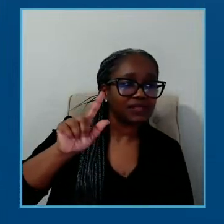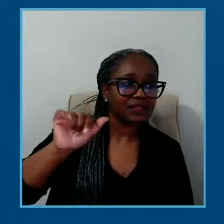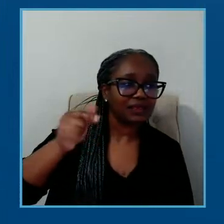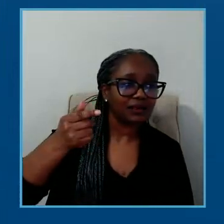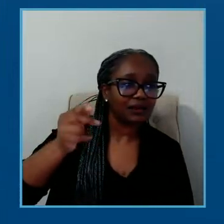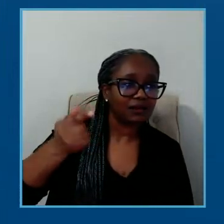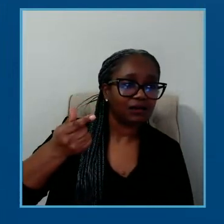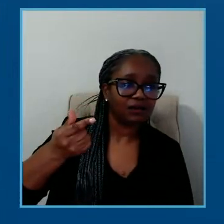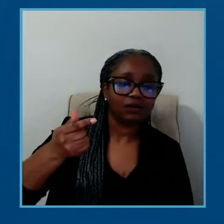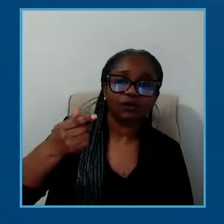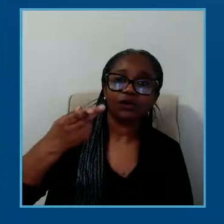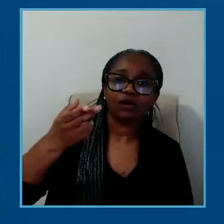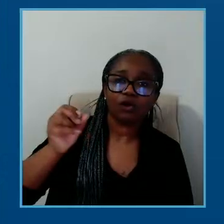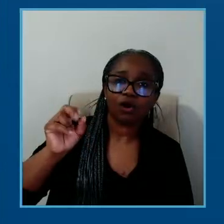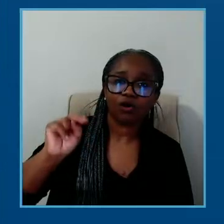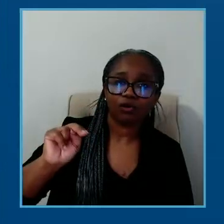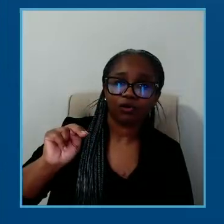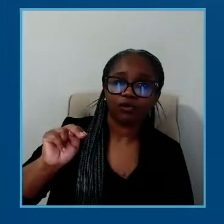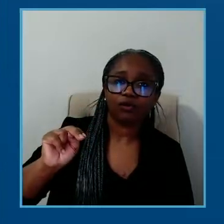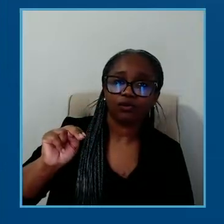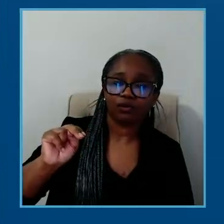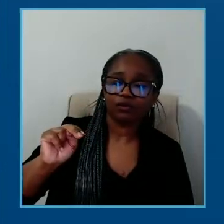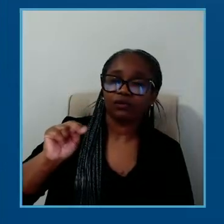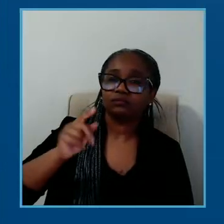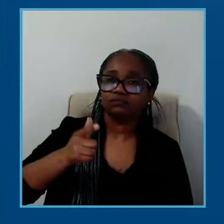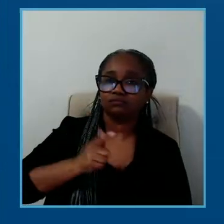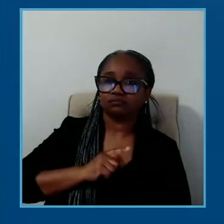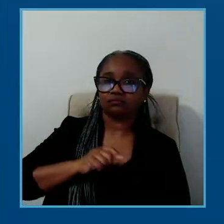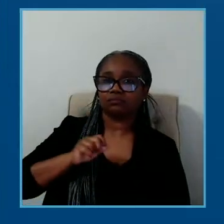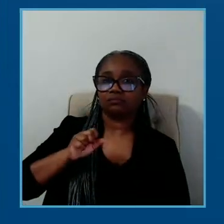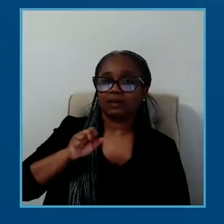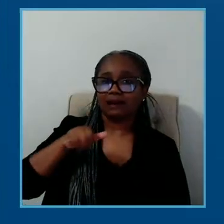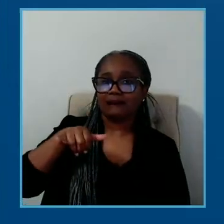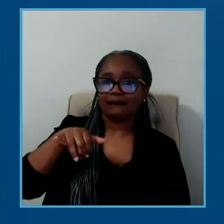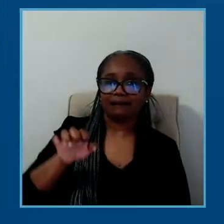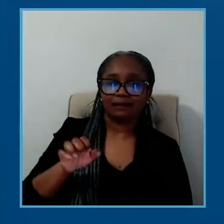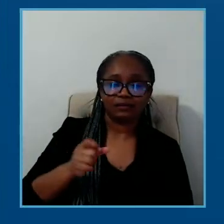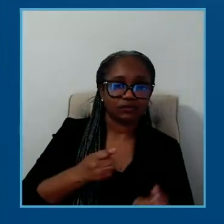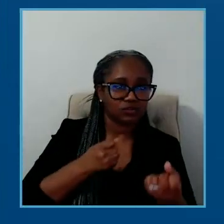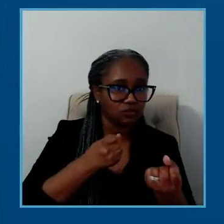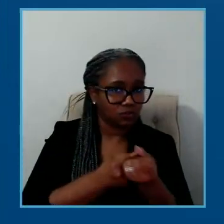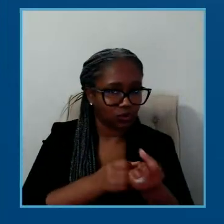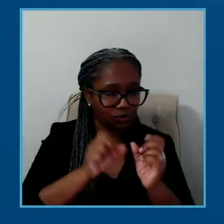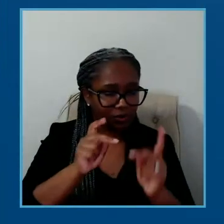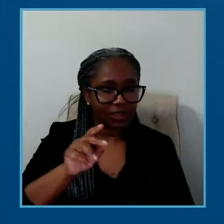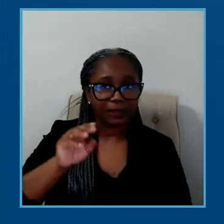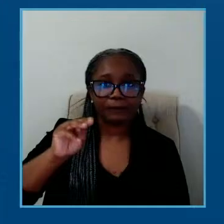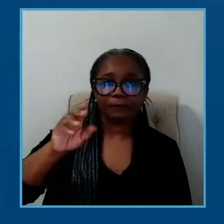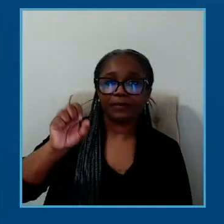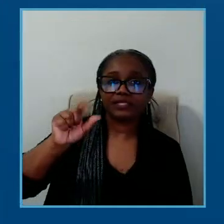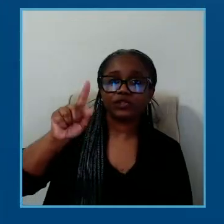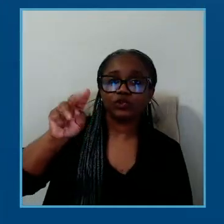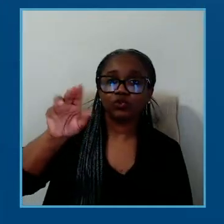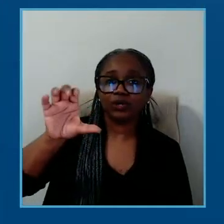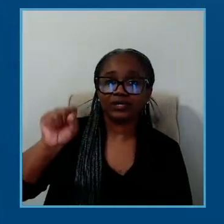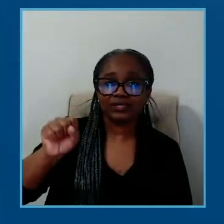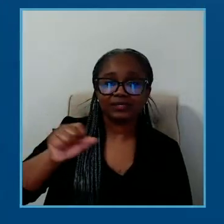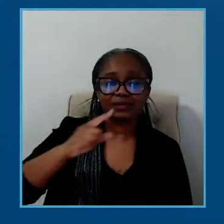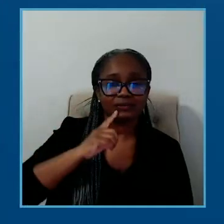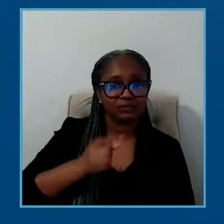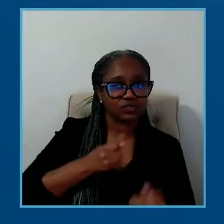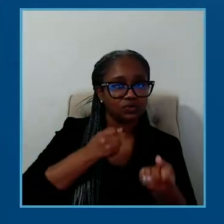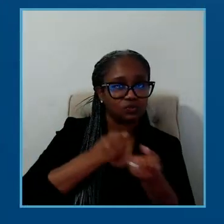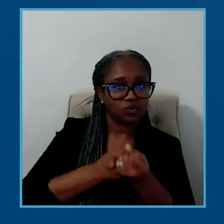Aye. Ms. Leong Hong votes for. Ms. Lucas? Aye. Ms. Lucas votes